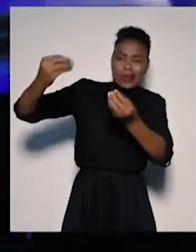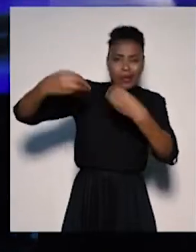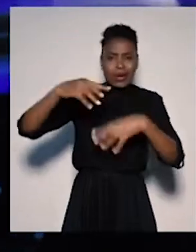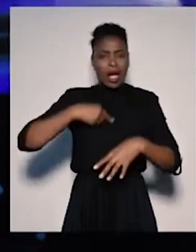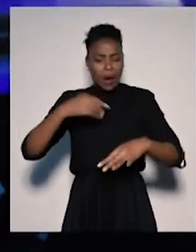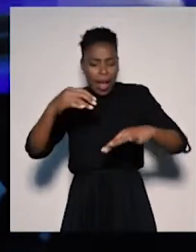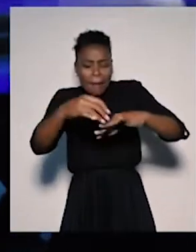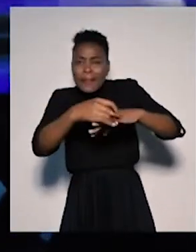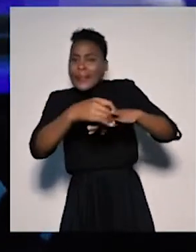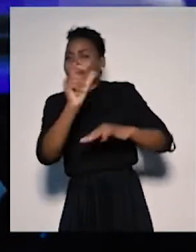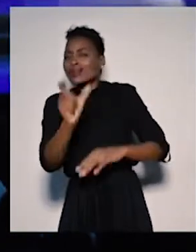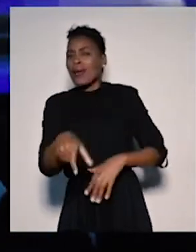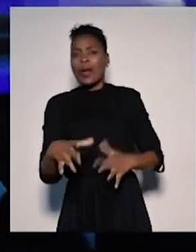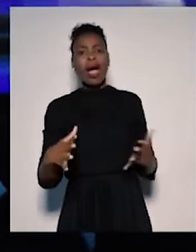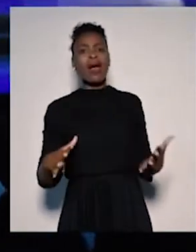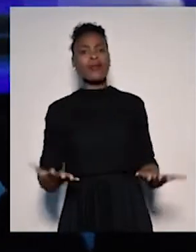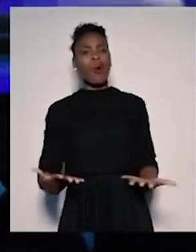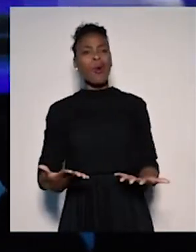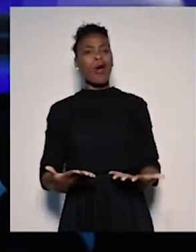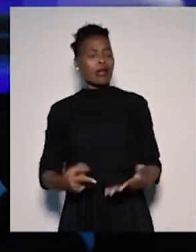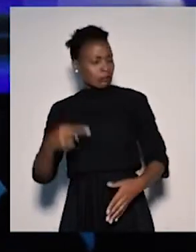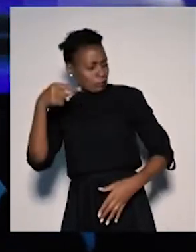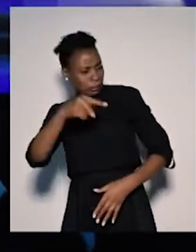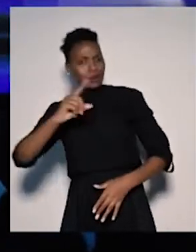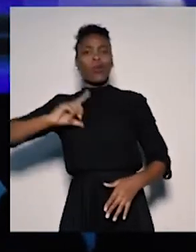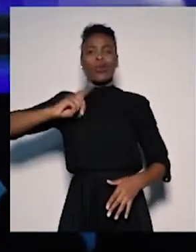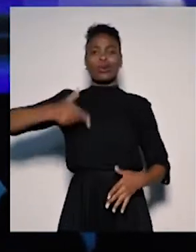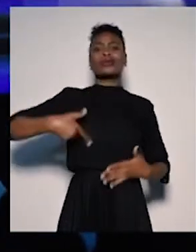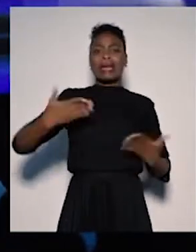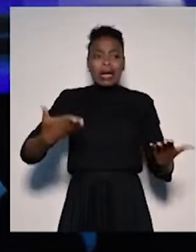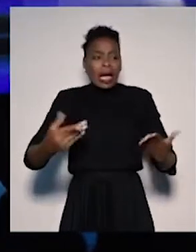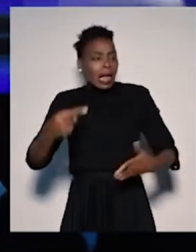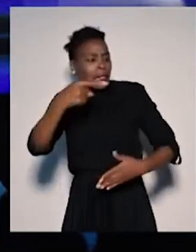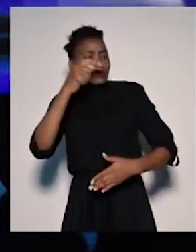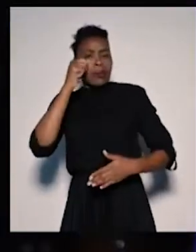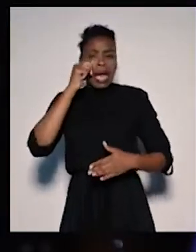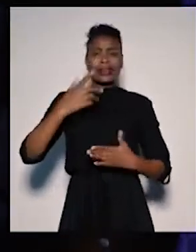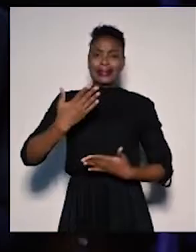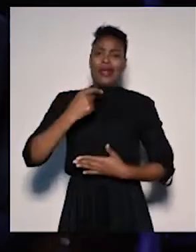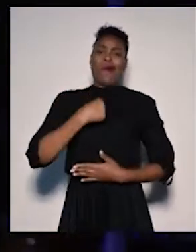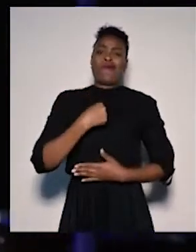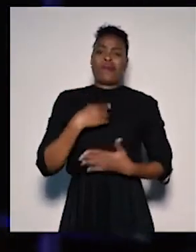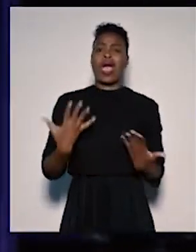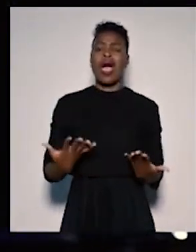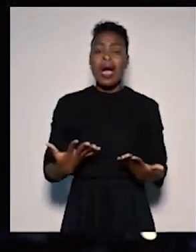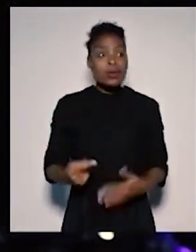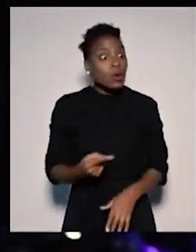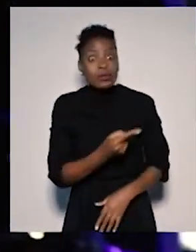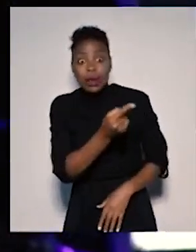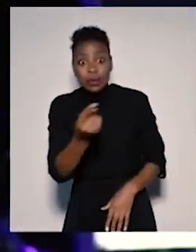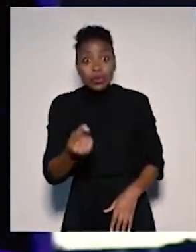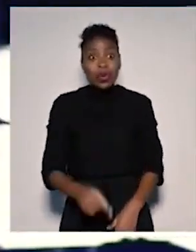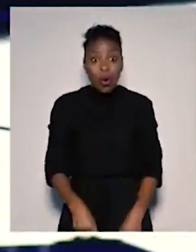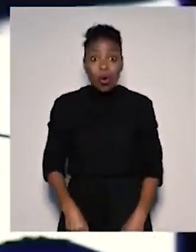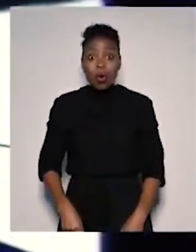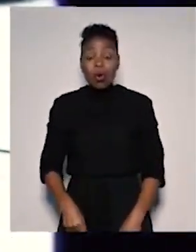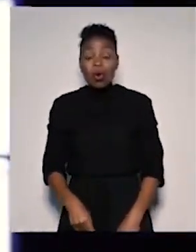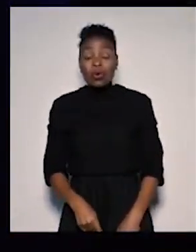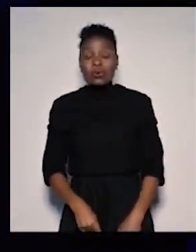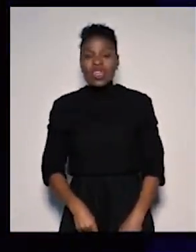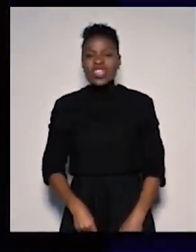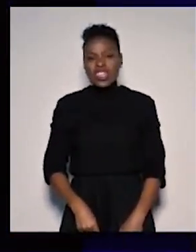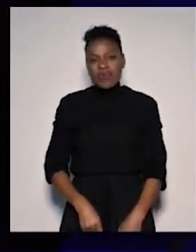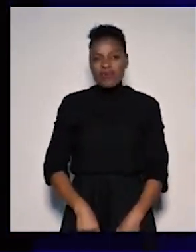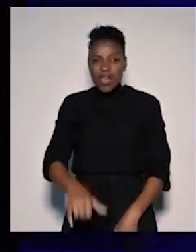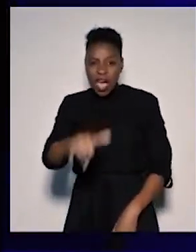marry somebody, how do I know she's the one? How do I know he's the one? Because some bazarana babankiritsotsi. When